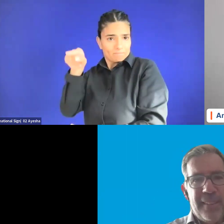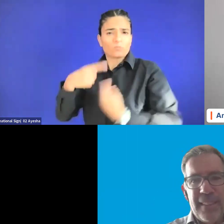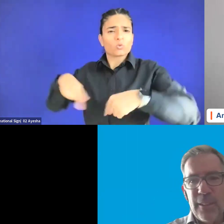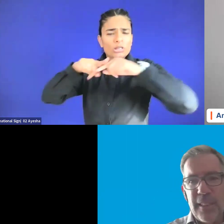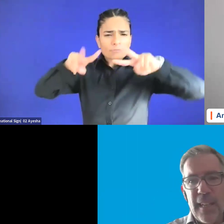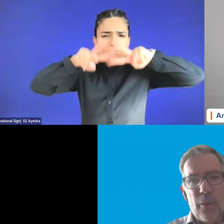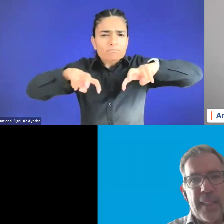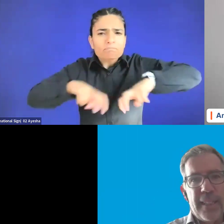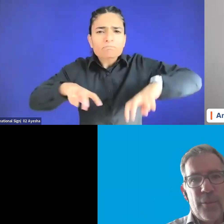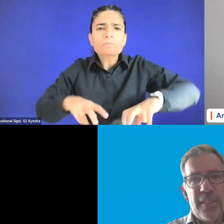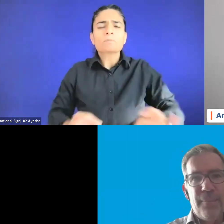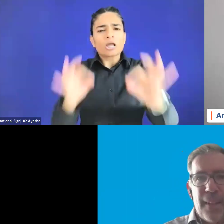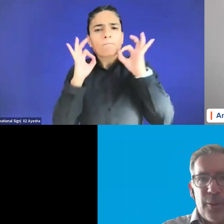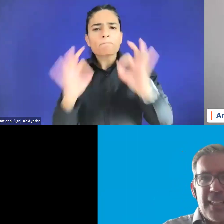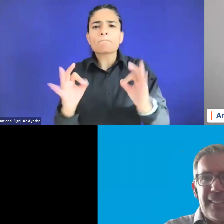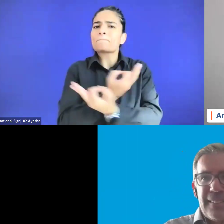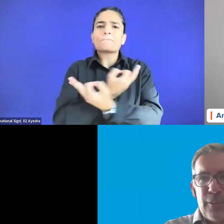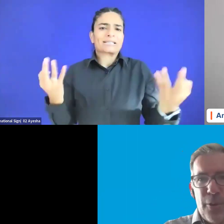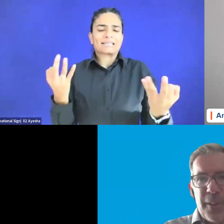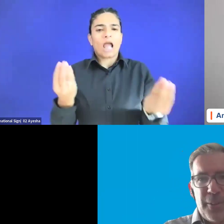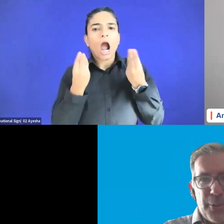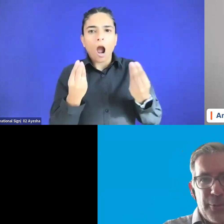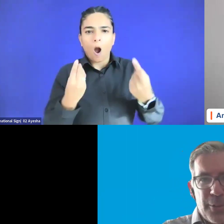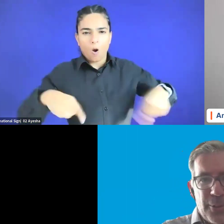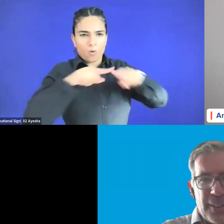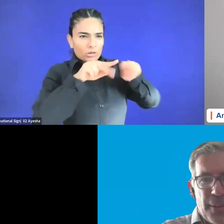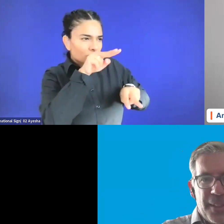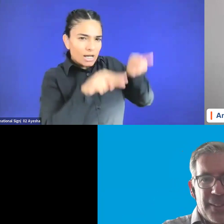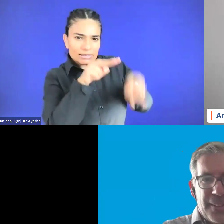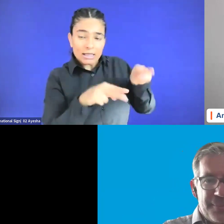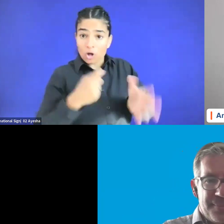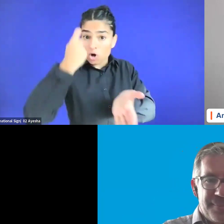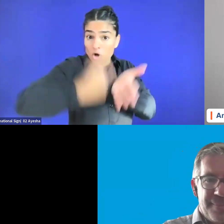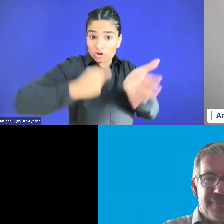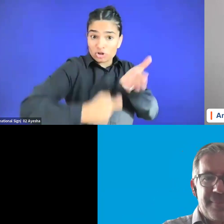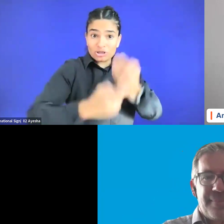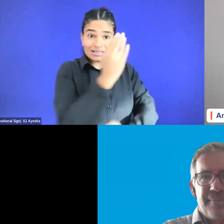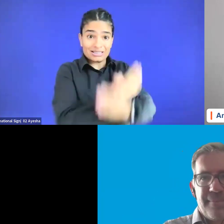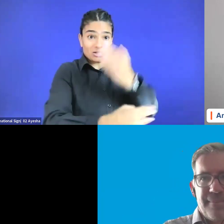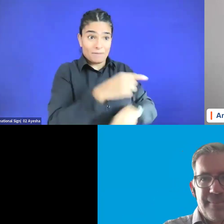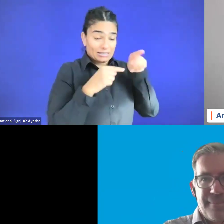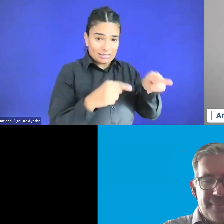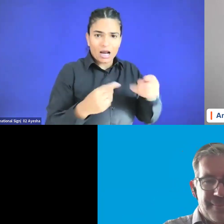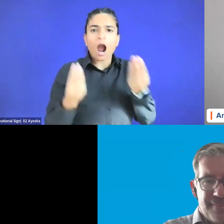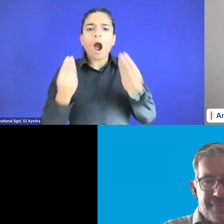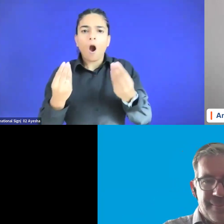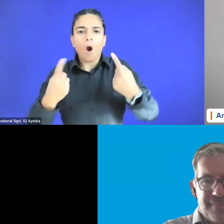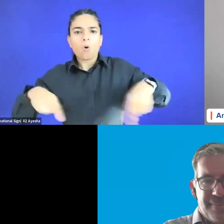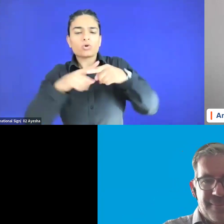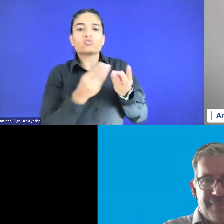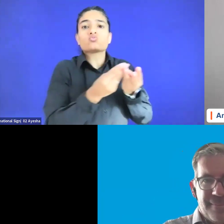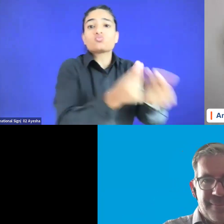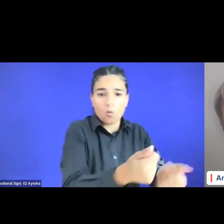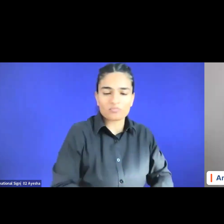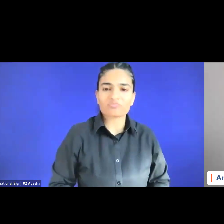those disability costs and how we can address them. Andrey, the floor is yours for closing the webinar. Thank you very much. Thank you.